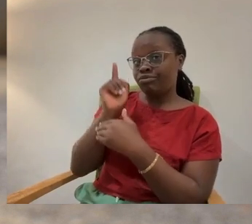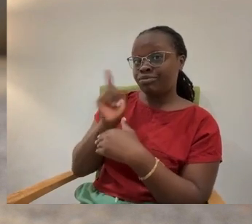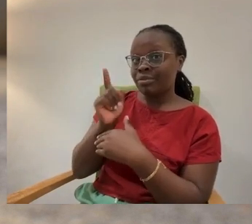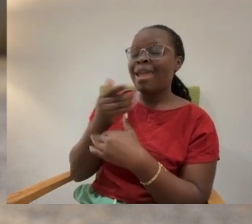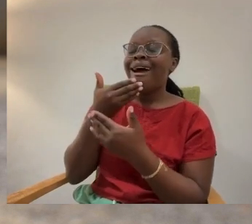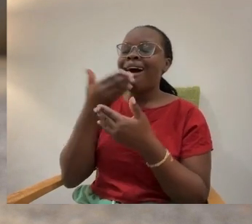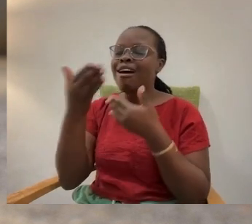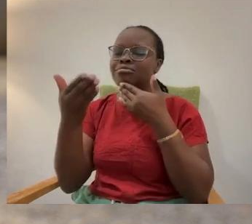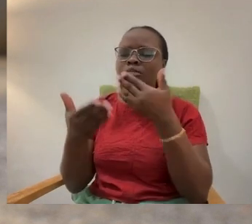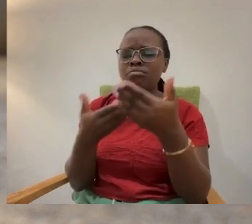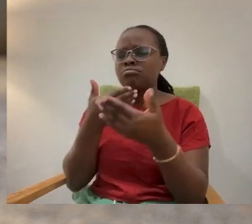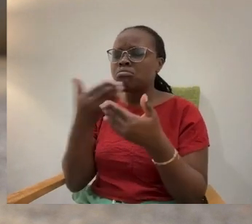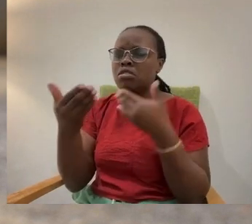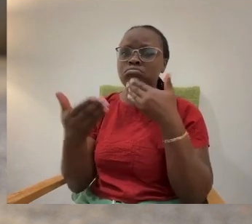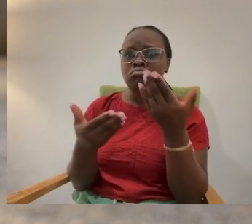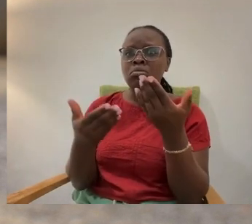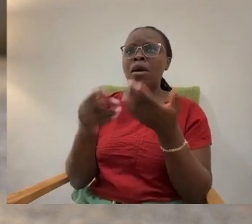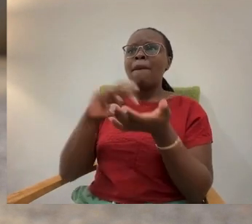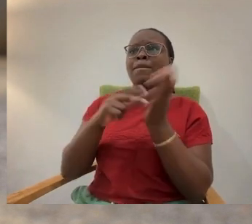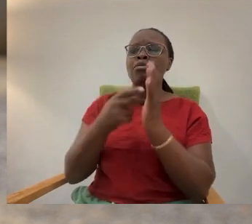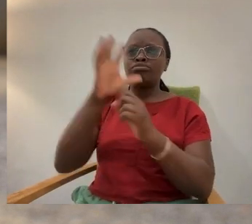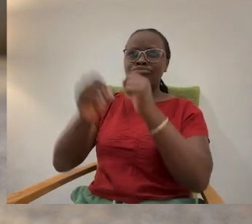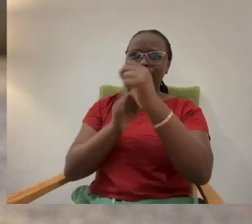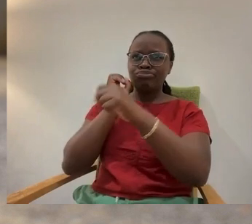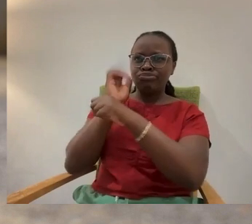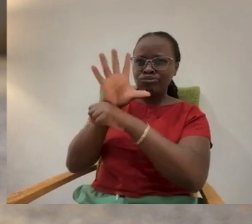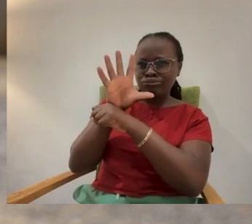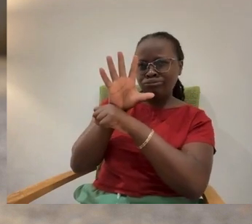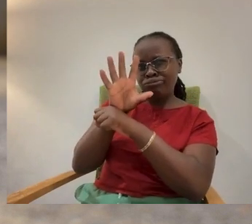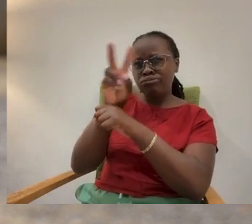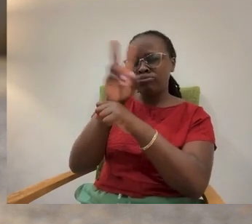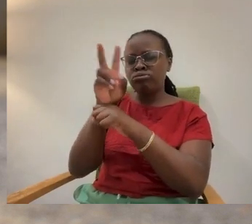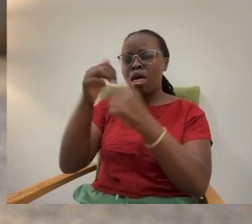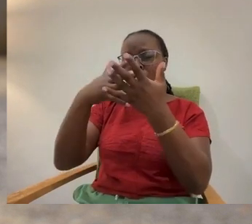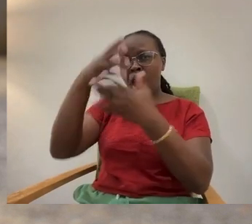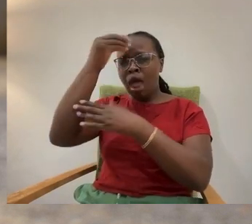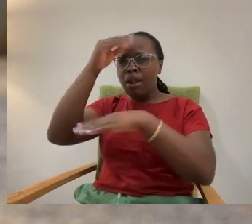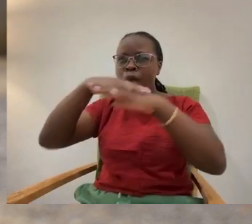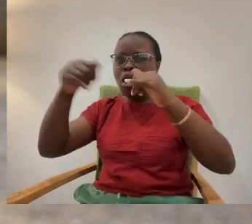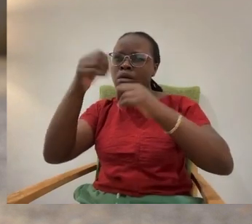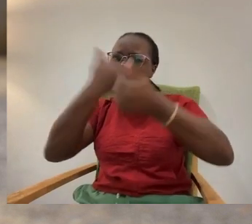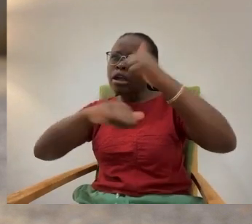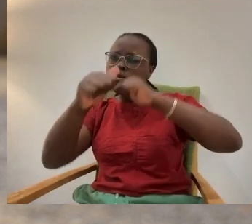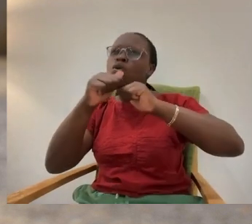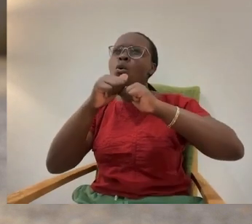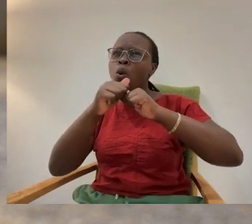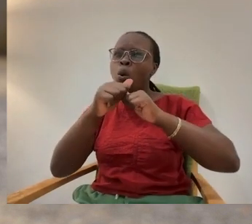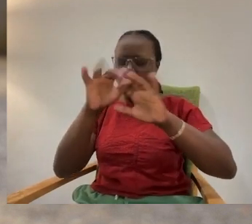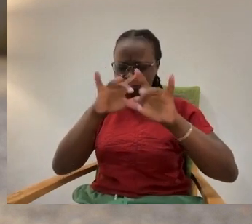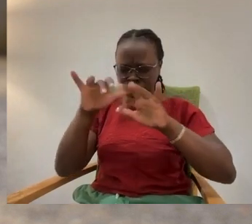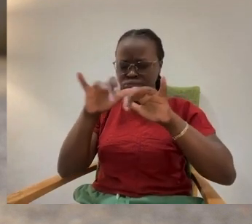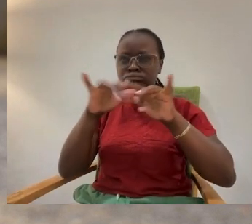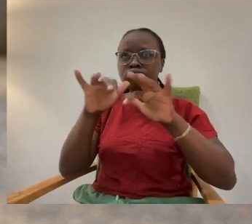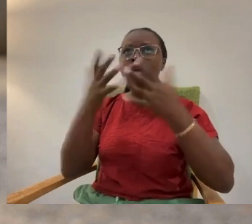answer the questions, whereby you project the activity to the learners. They take screenshots and send back